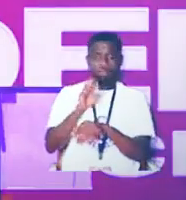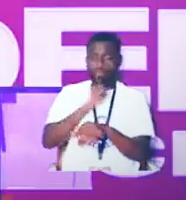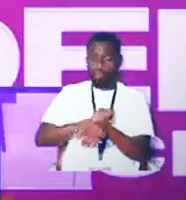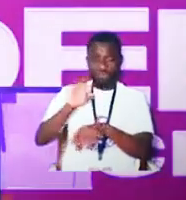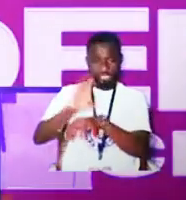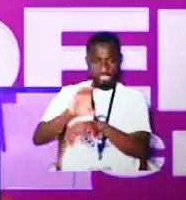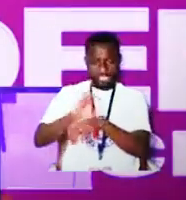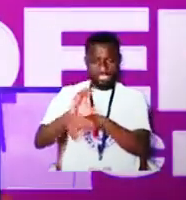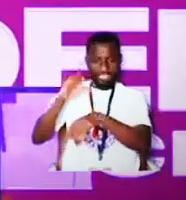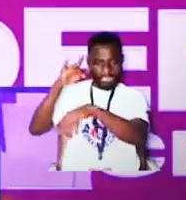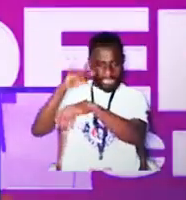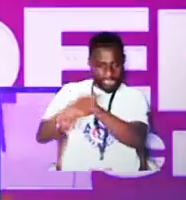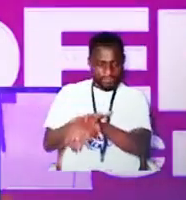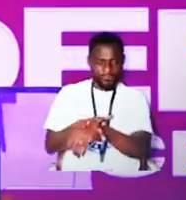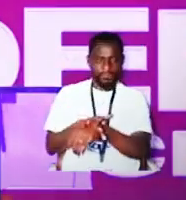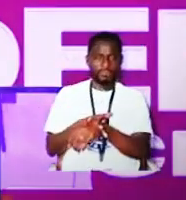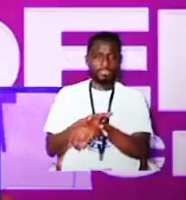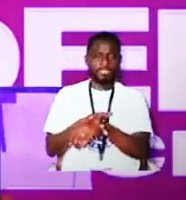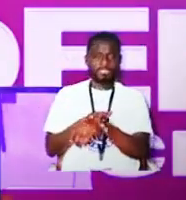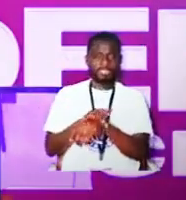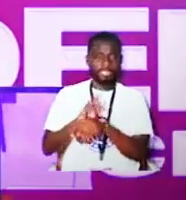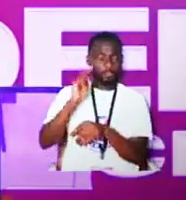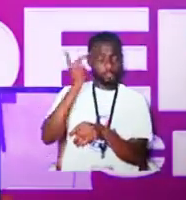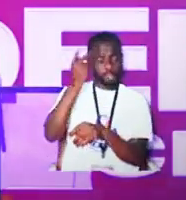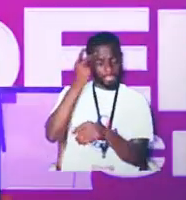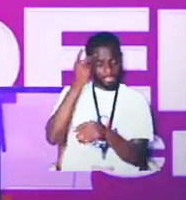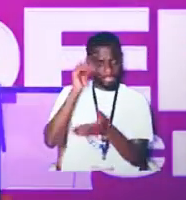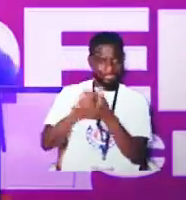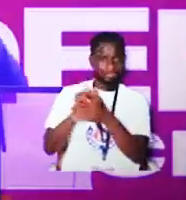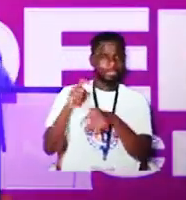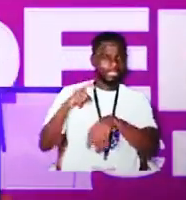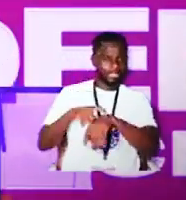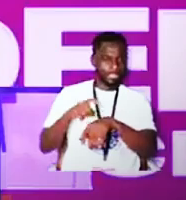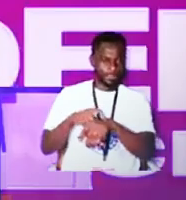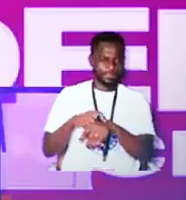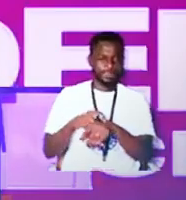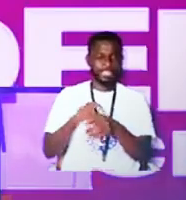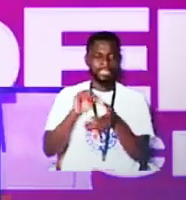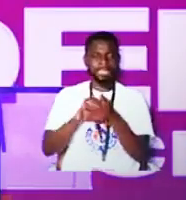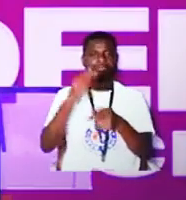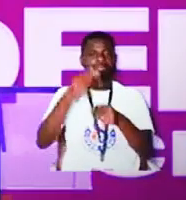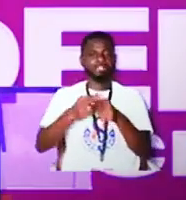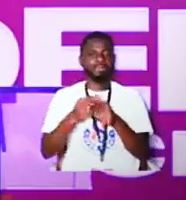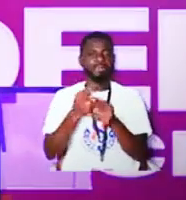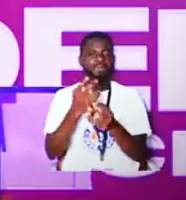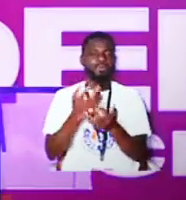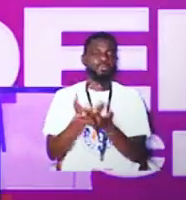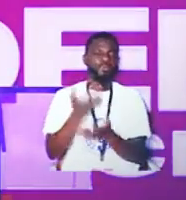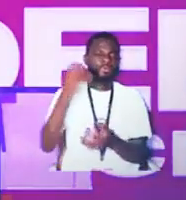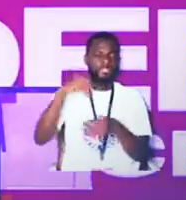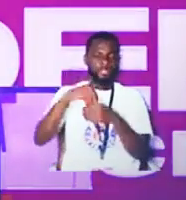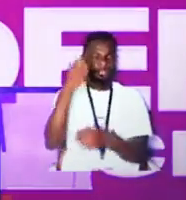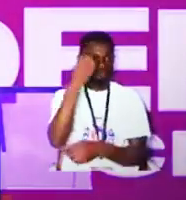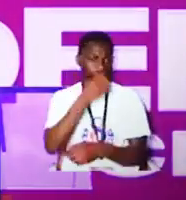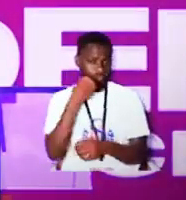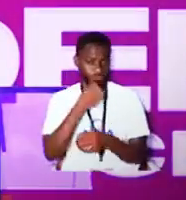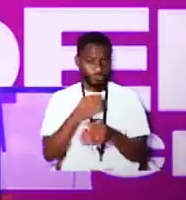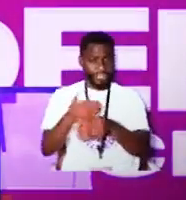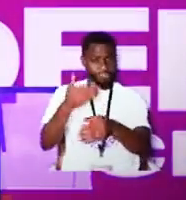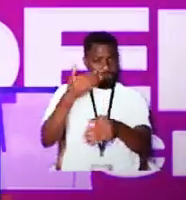influenced what we call capitalism and that brought prosperity in Europe. Now, prior to